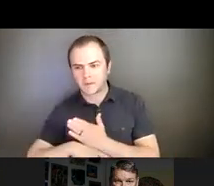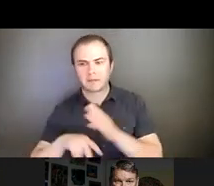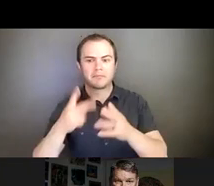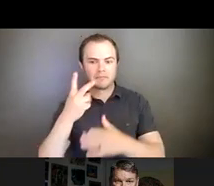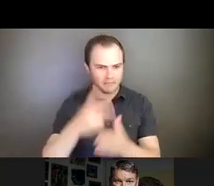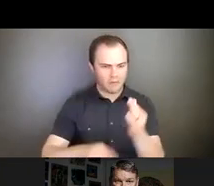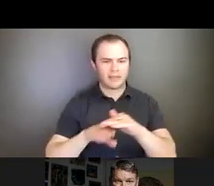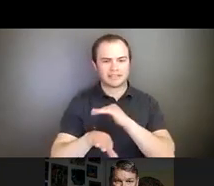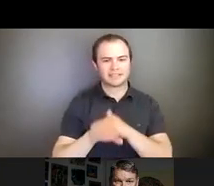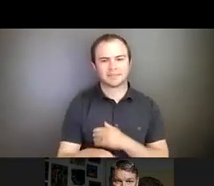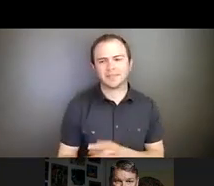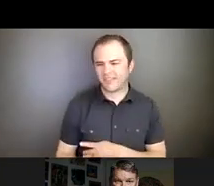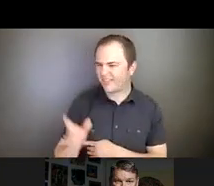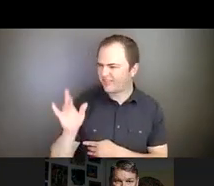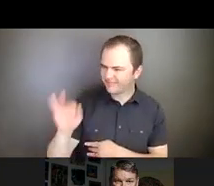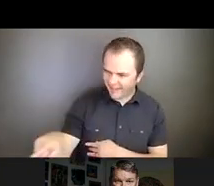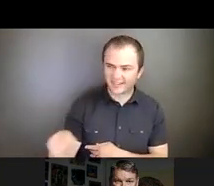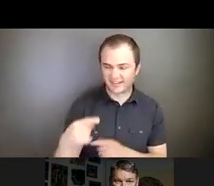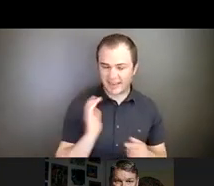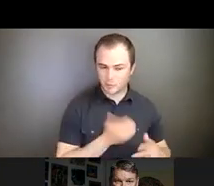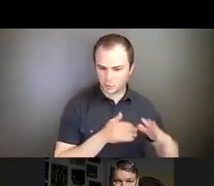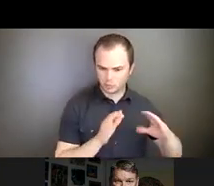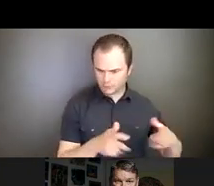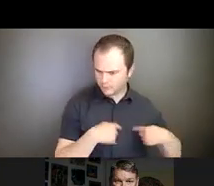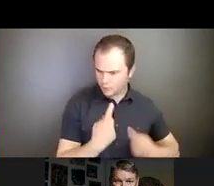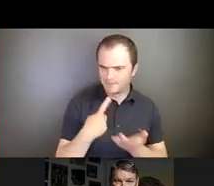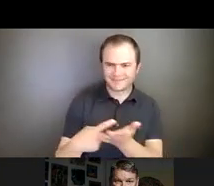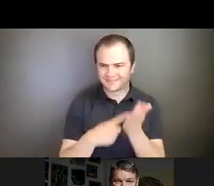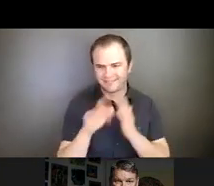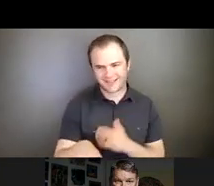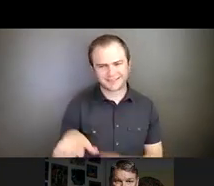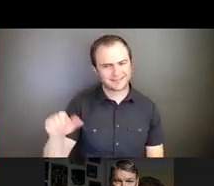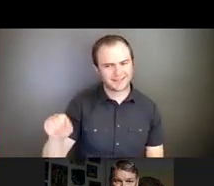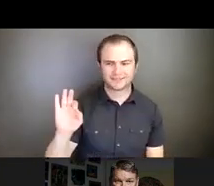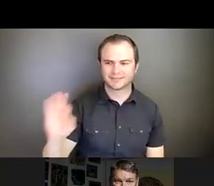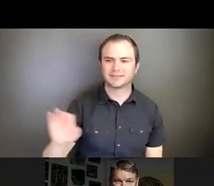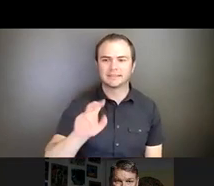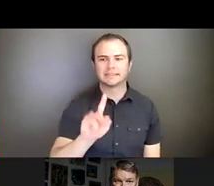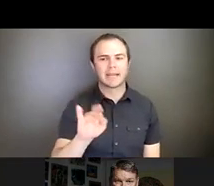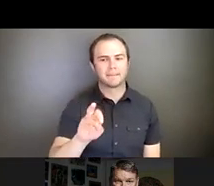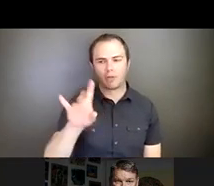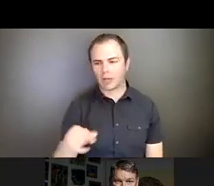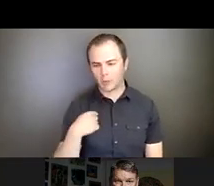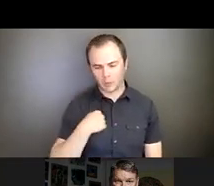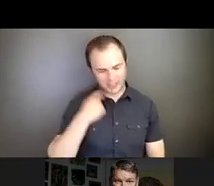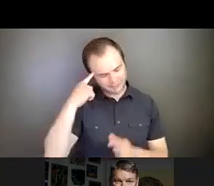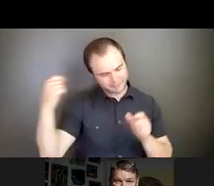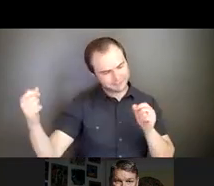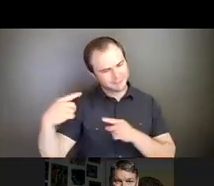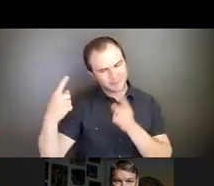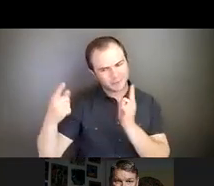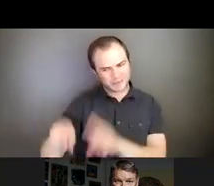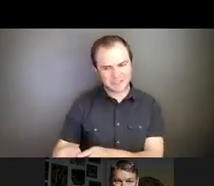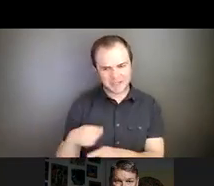as a collective. So absolutely, Kimberly, we are with you there. We are on